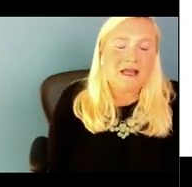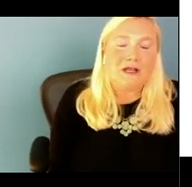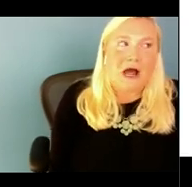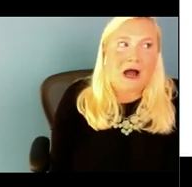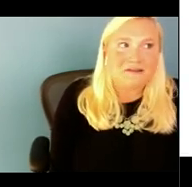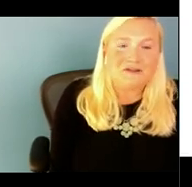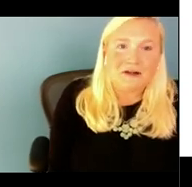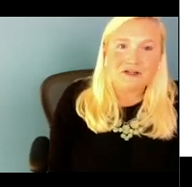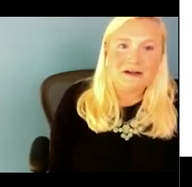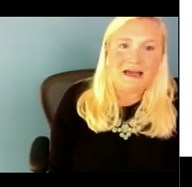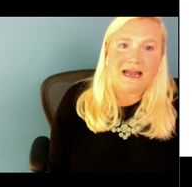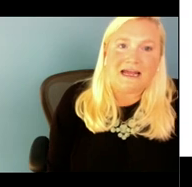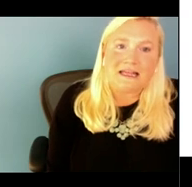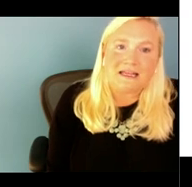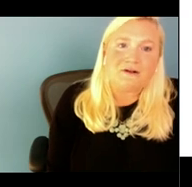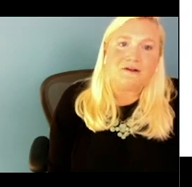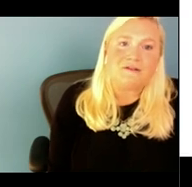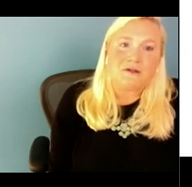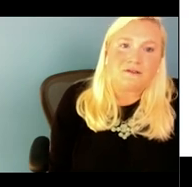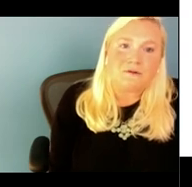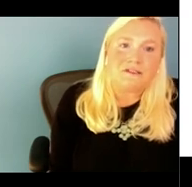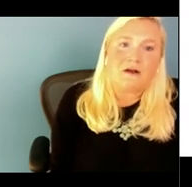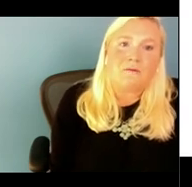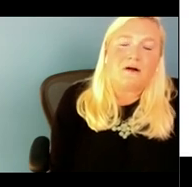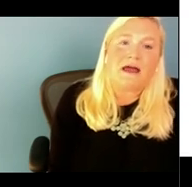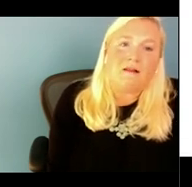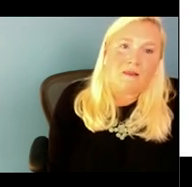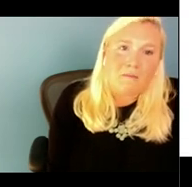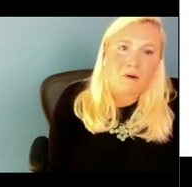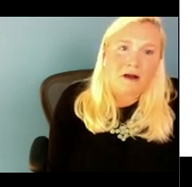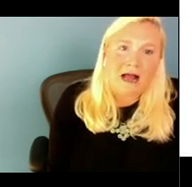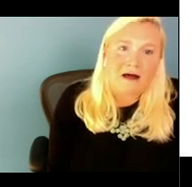that is not structured. And I think your students who